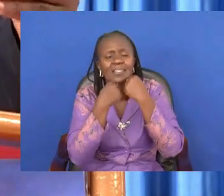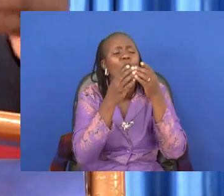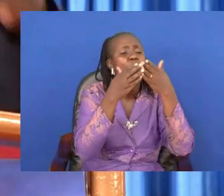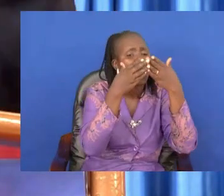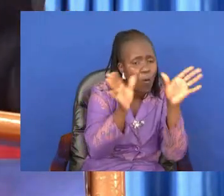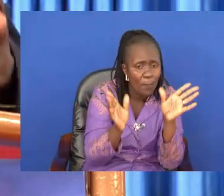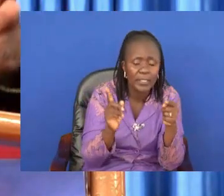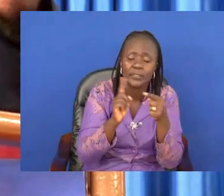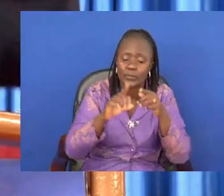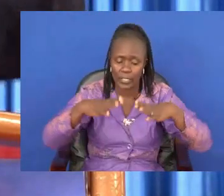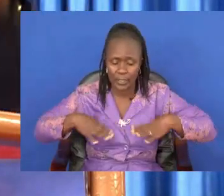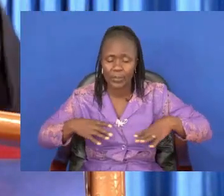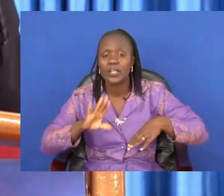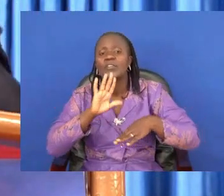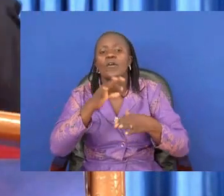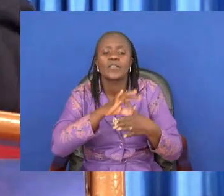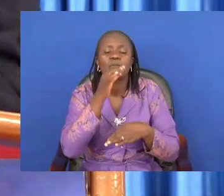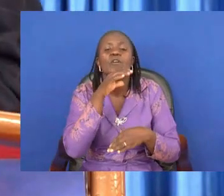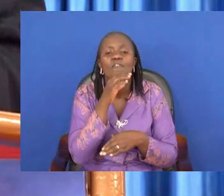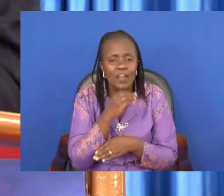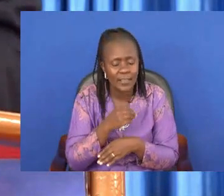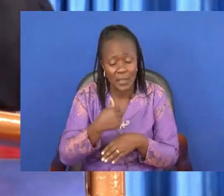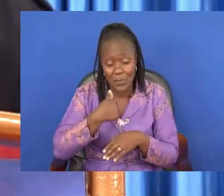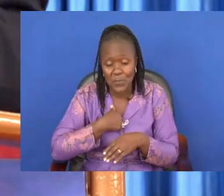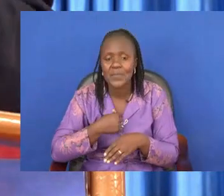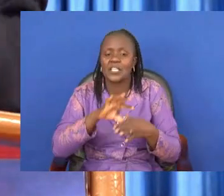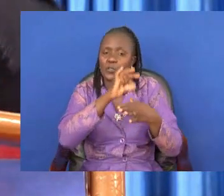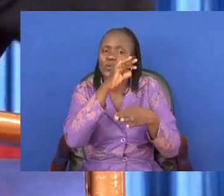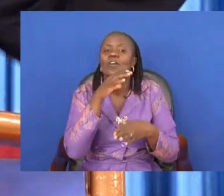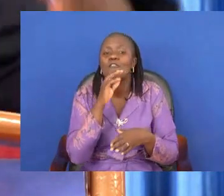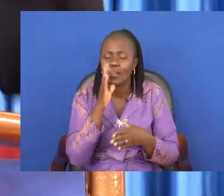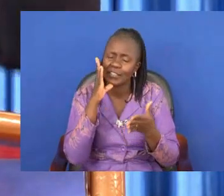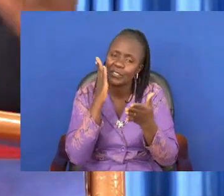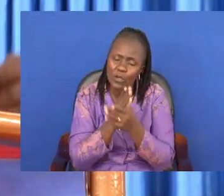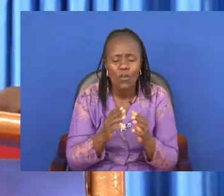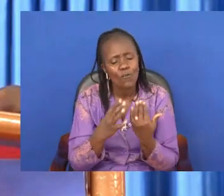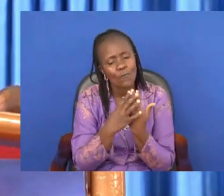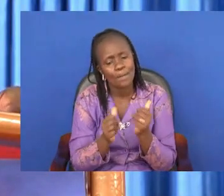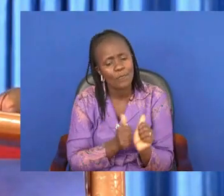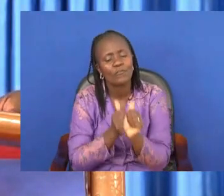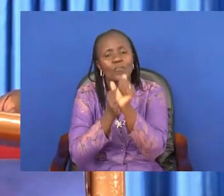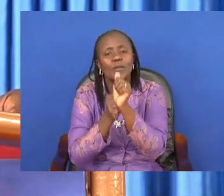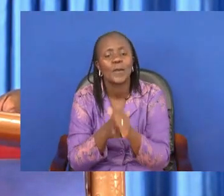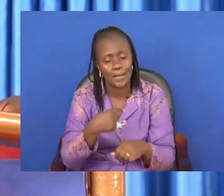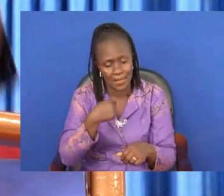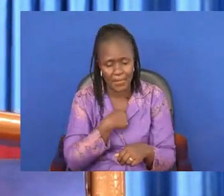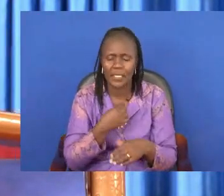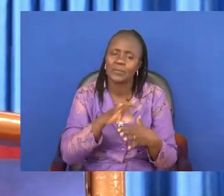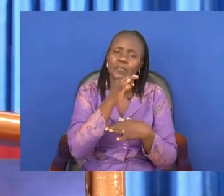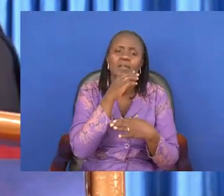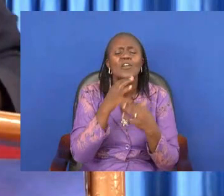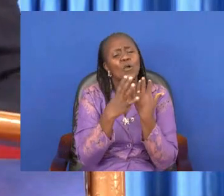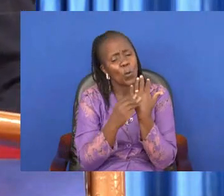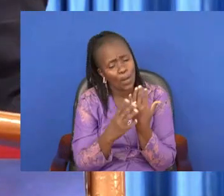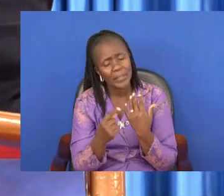to these people, I am your spiritual father. I am your spiritual father. Follow me because I'm your spiritual father.